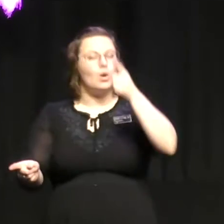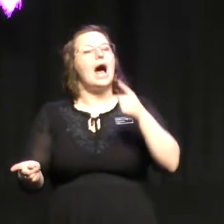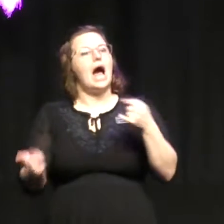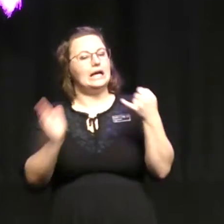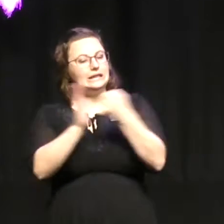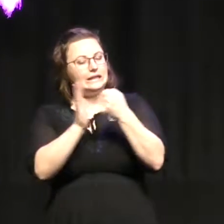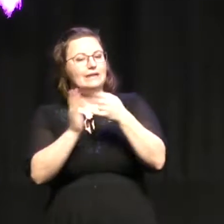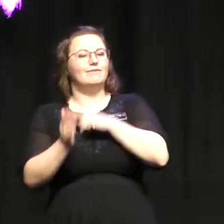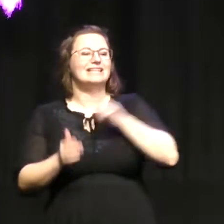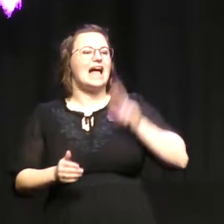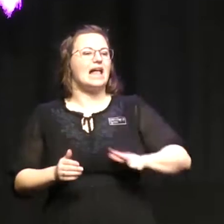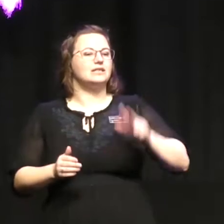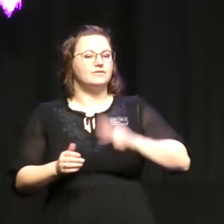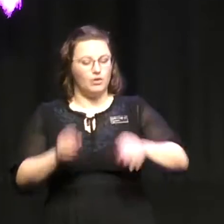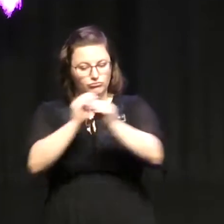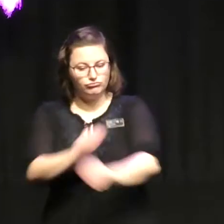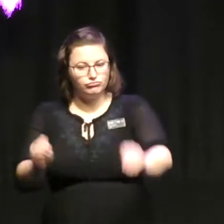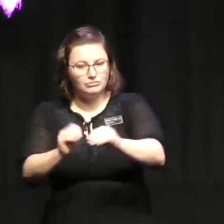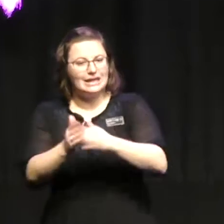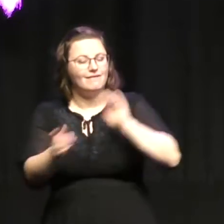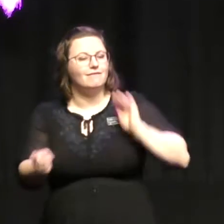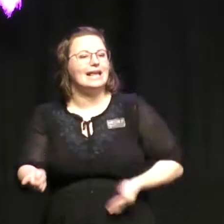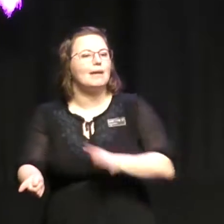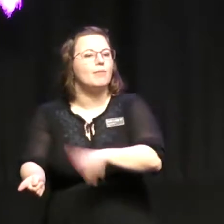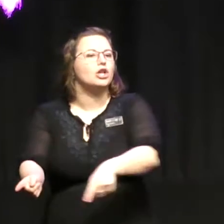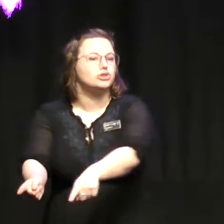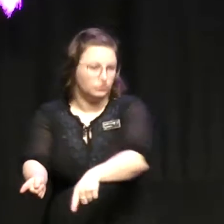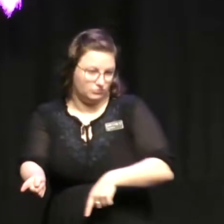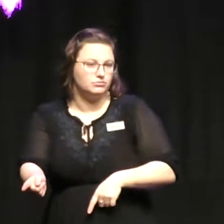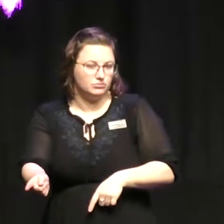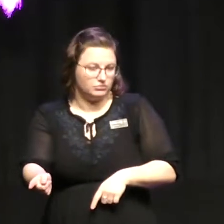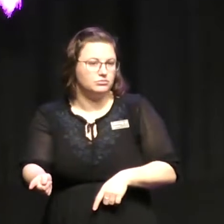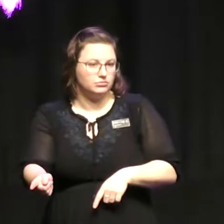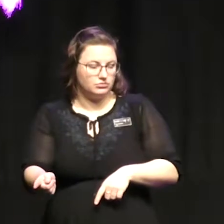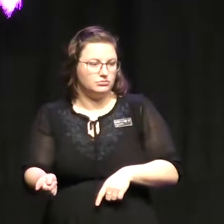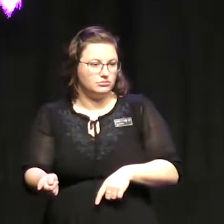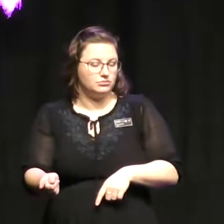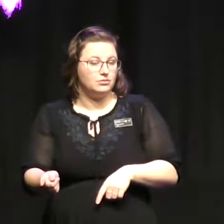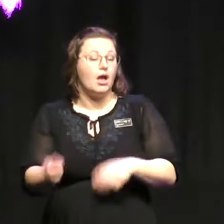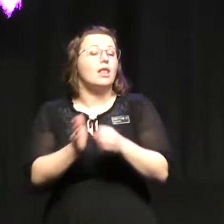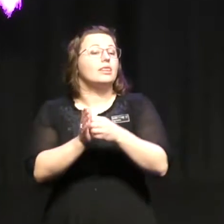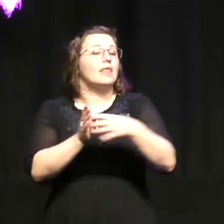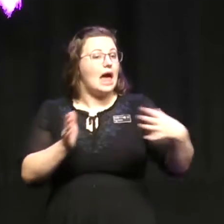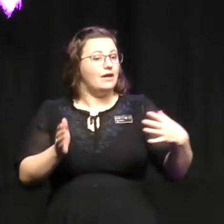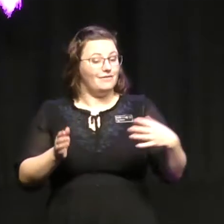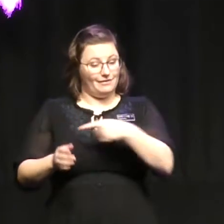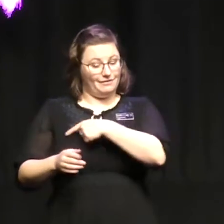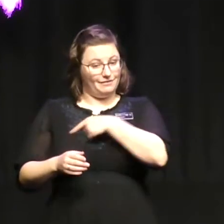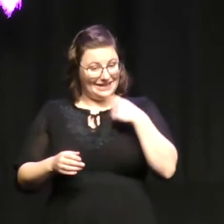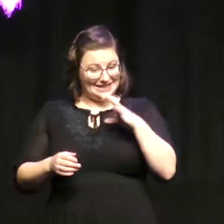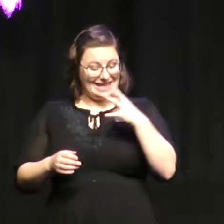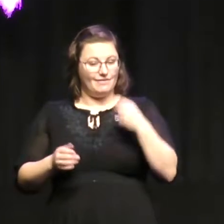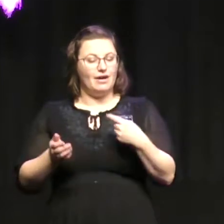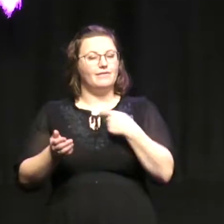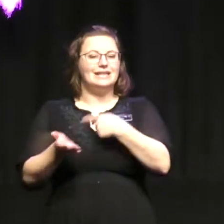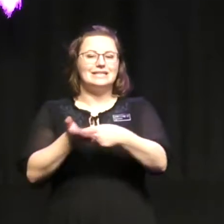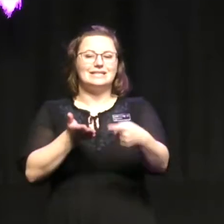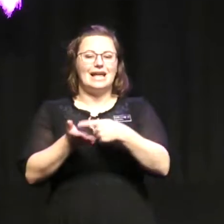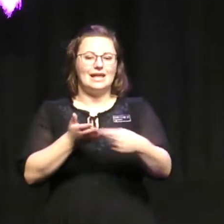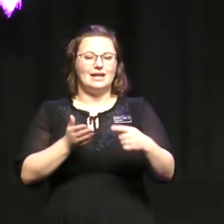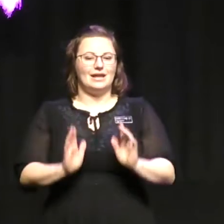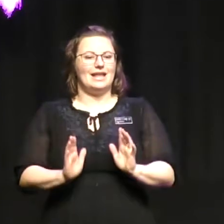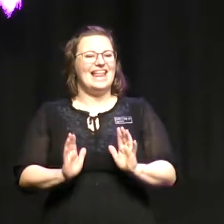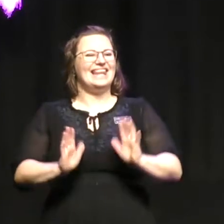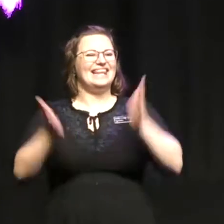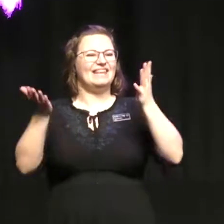of educating the girl child. Thus, at SEWA, we call them as the